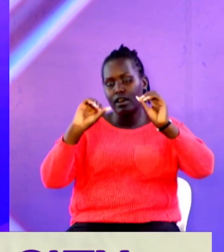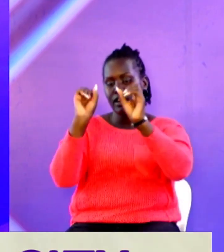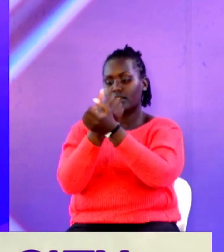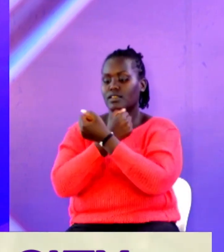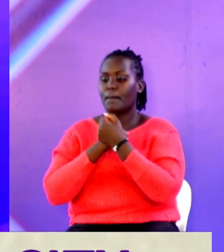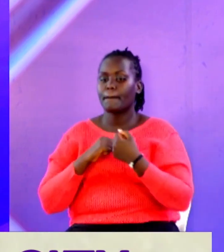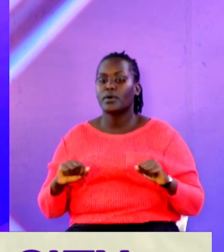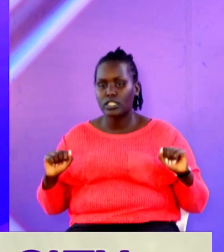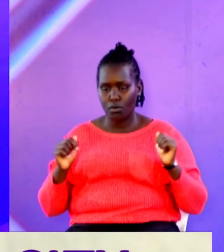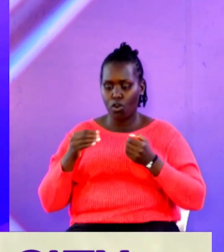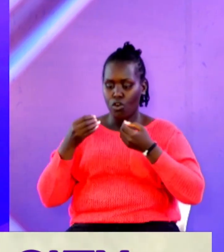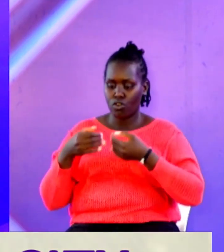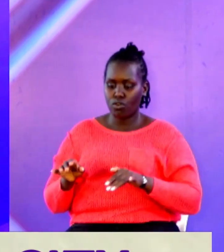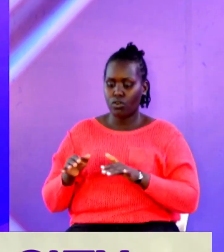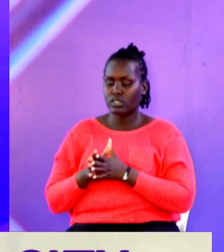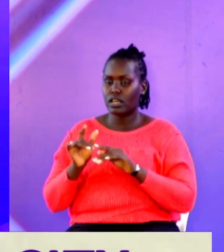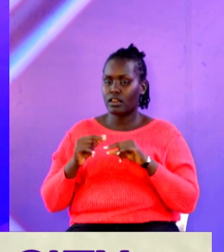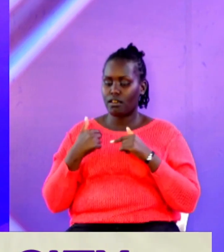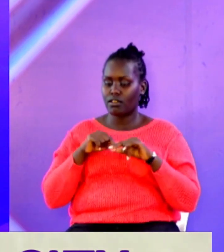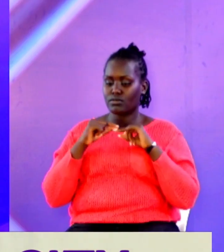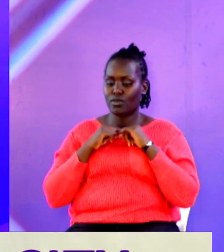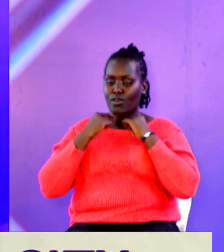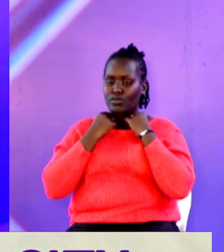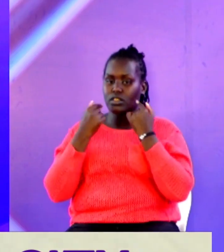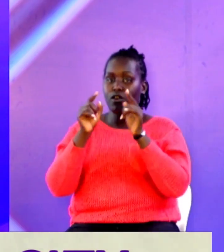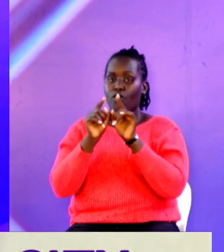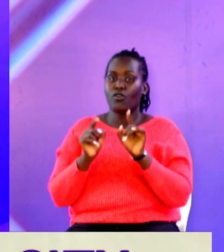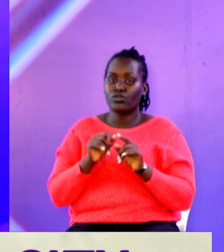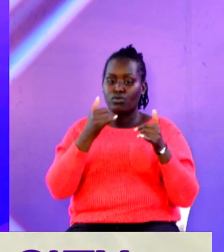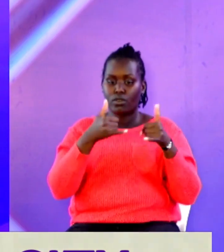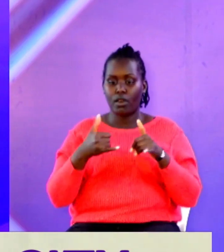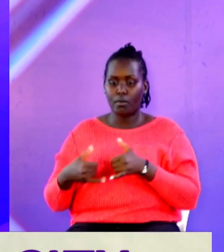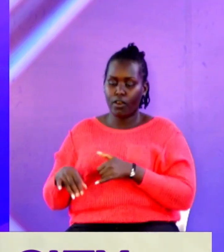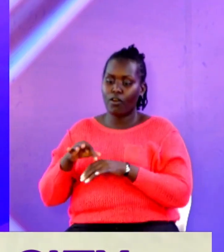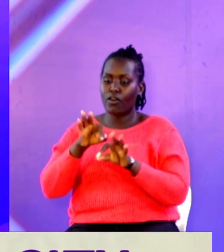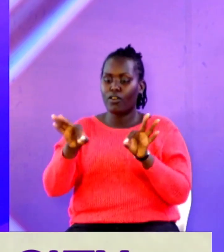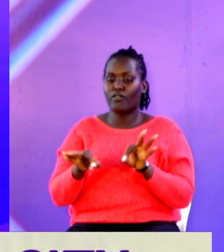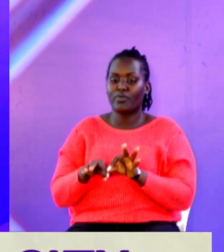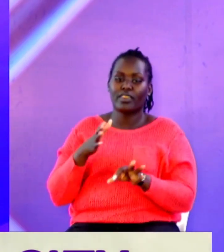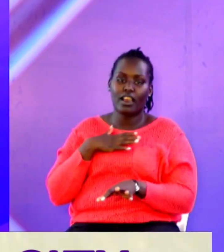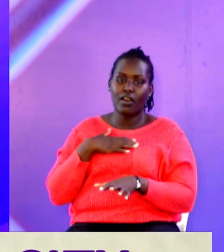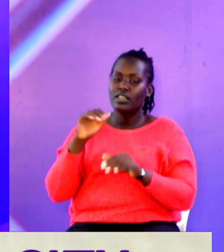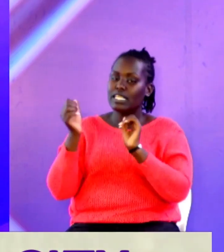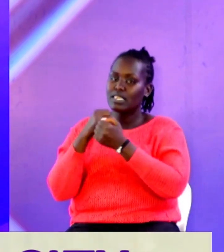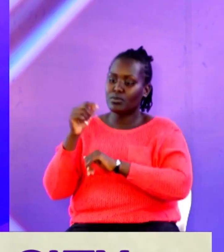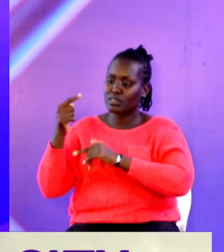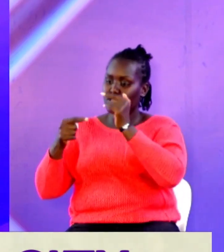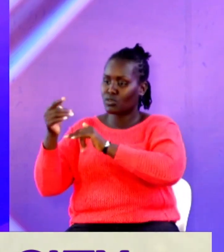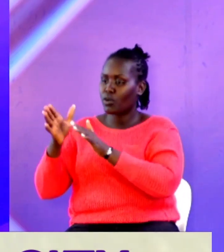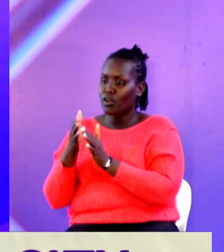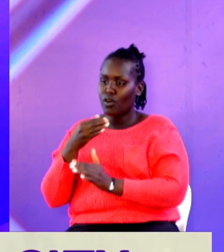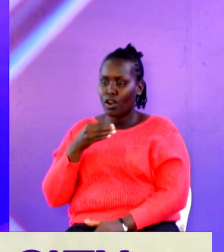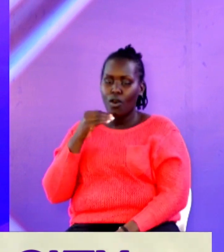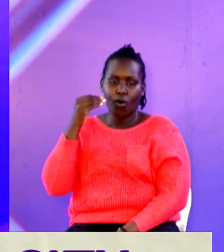to lose, and we are hosting. Also, they are playing on our field. They can't beat us at home. That is a